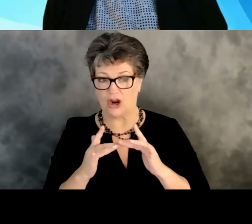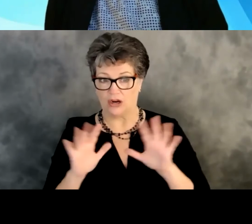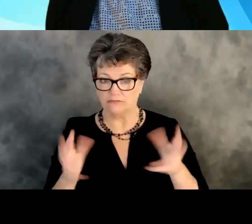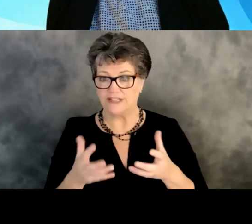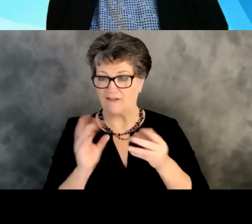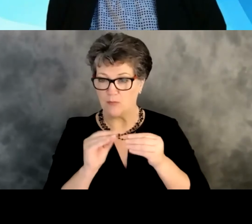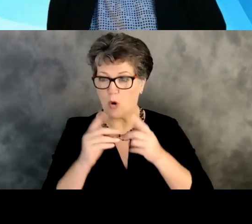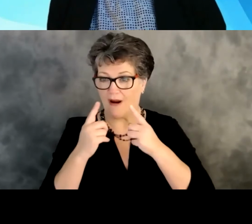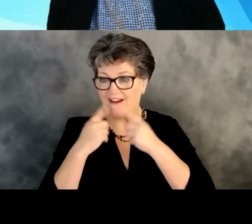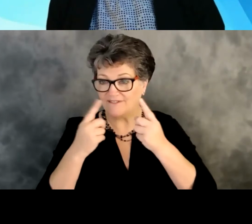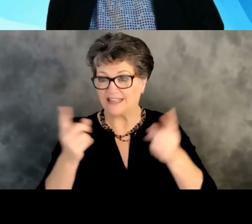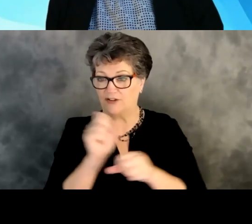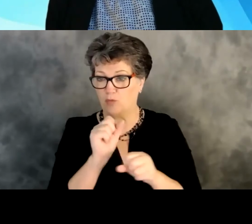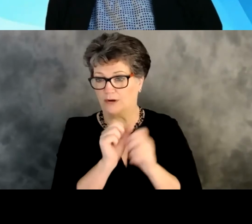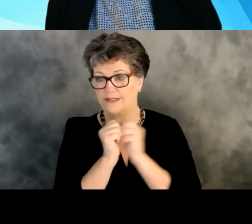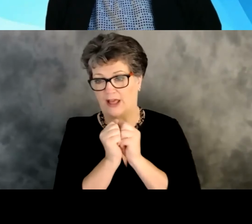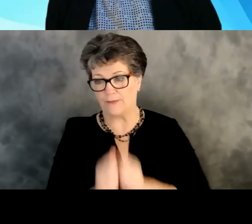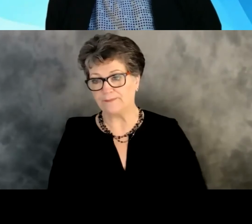more effectively.